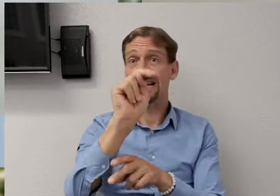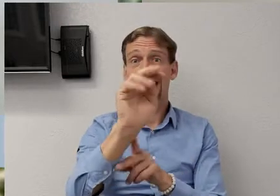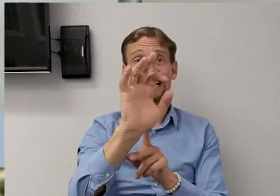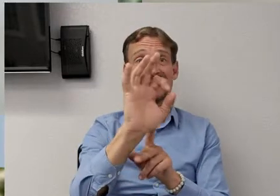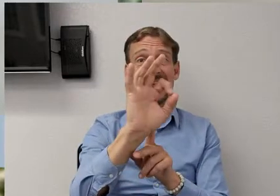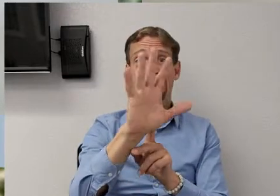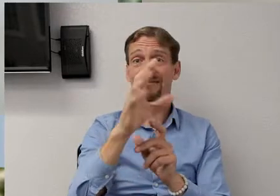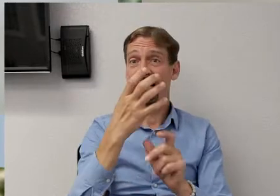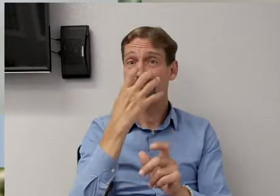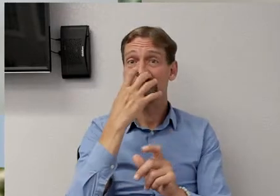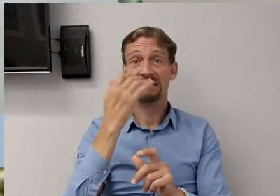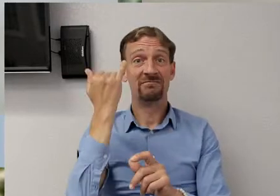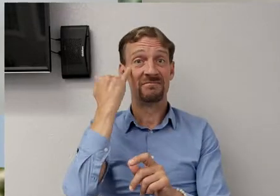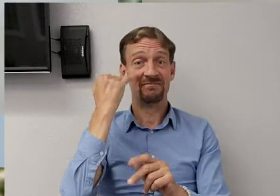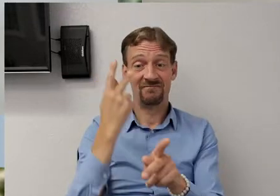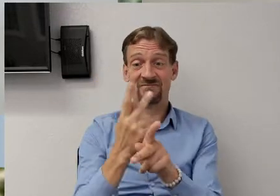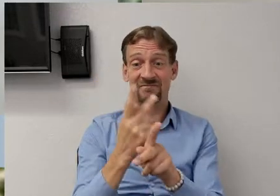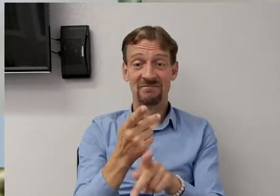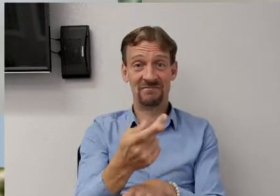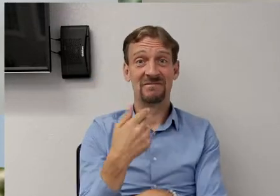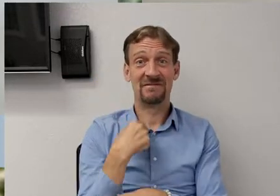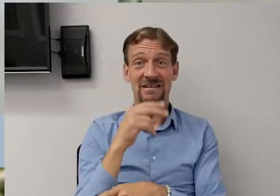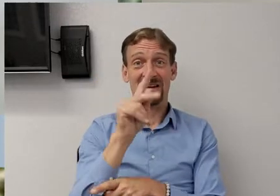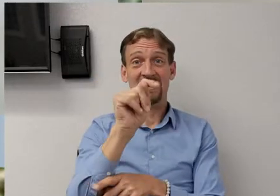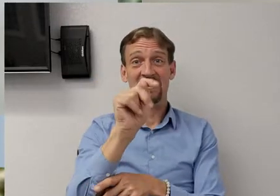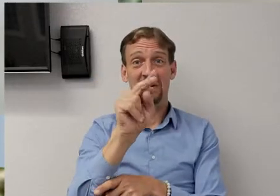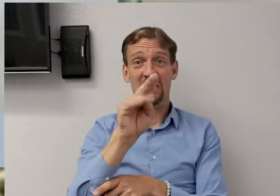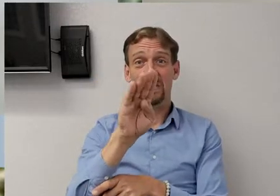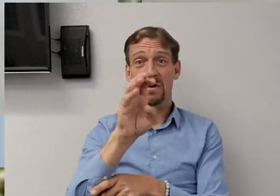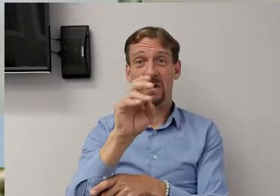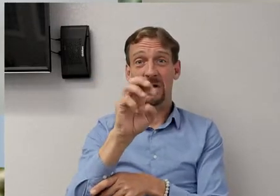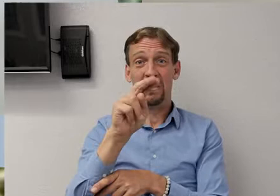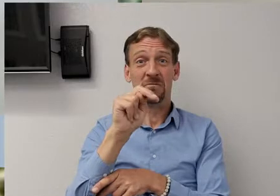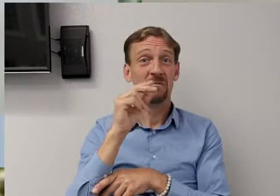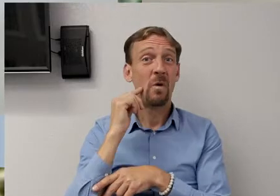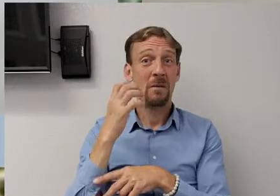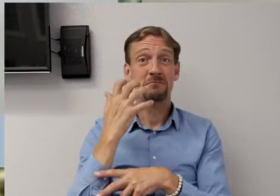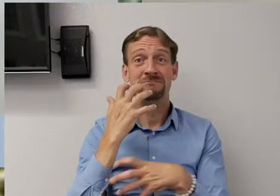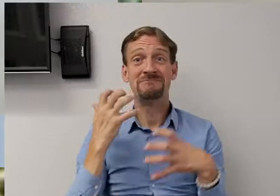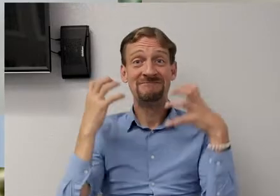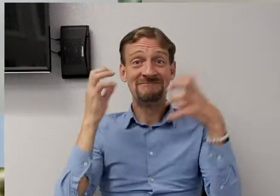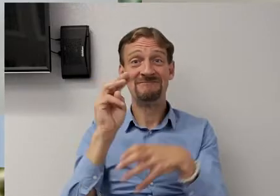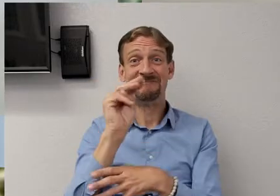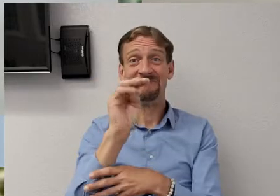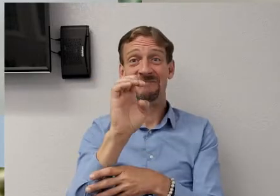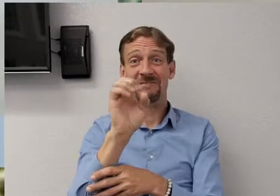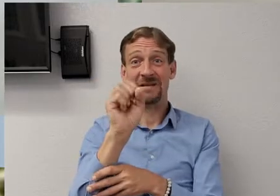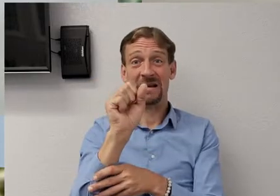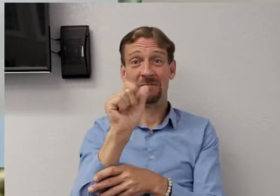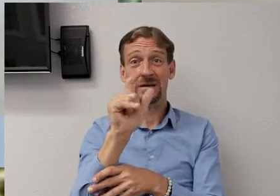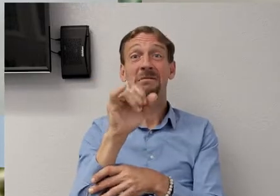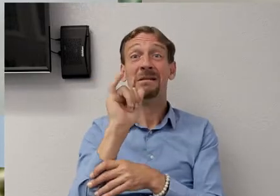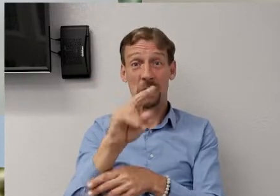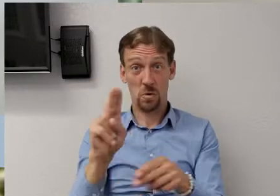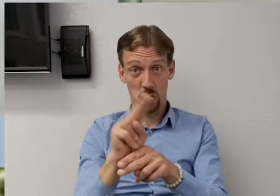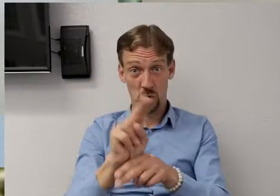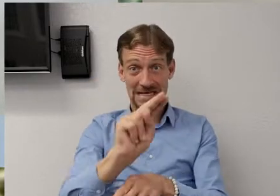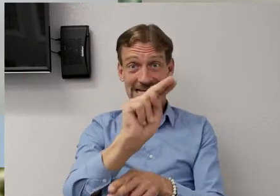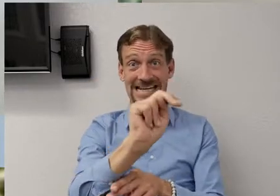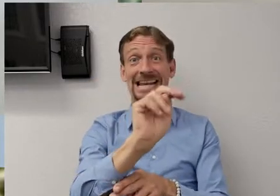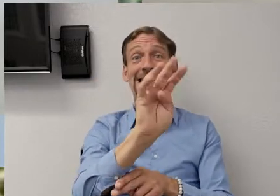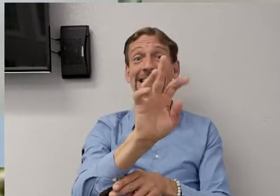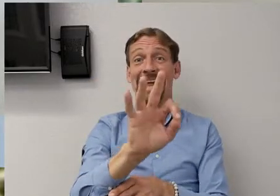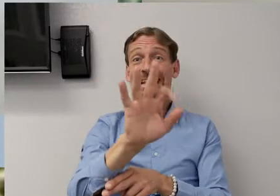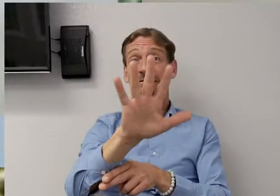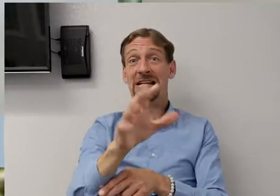you know, if they're taking care of a patient that has tuberculosis or active measles, then they would wear an N95 mask.